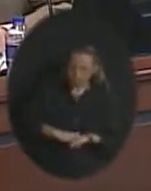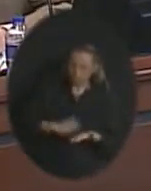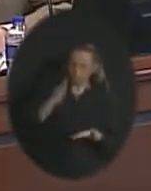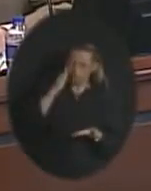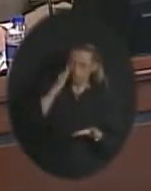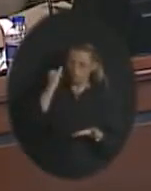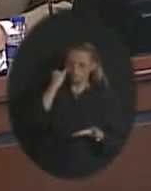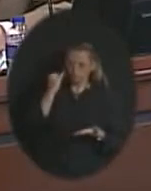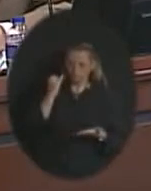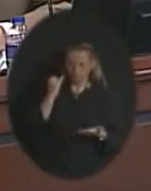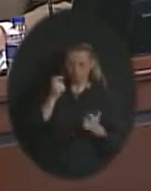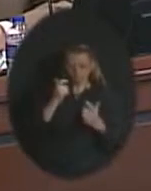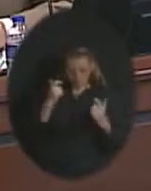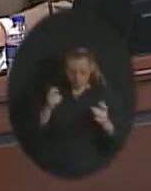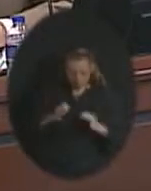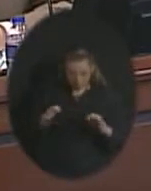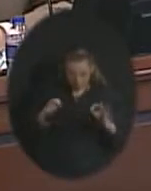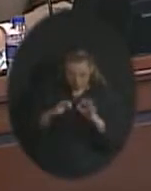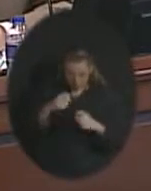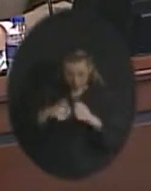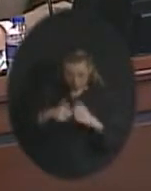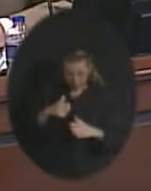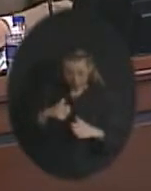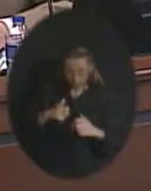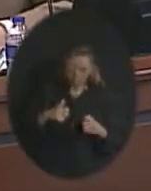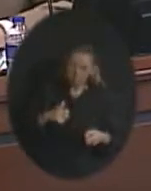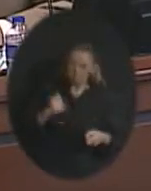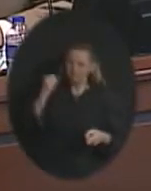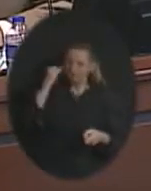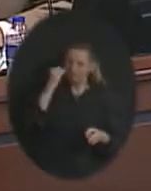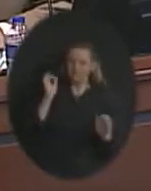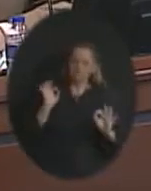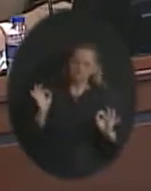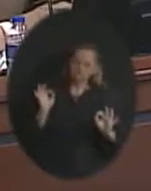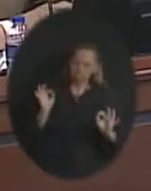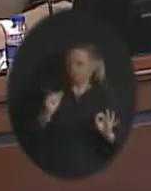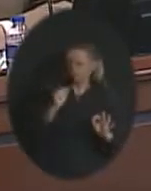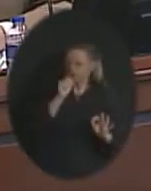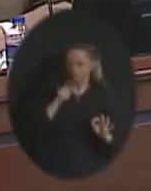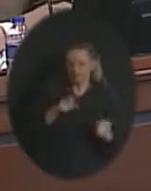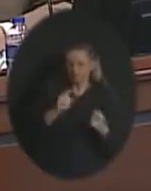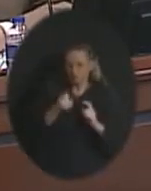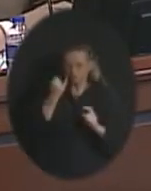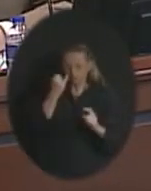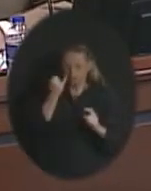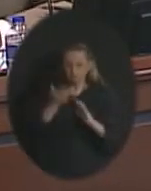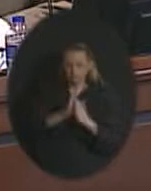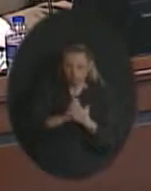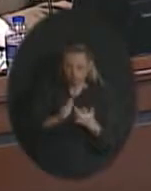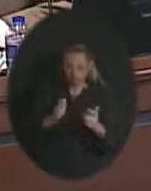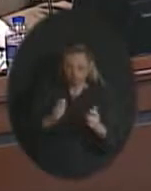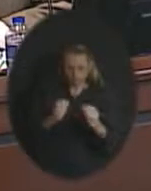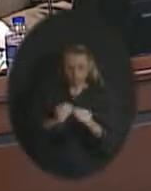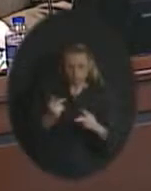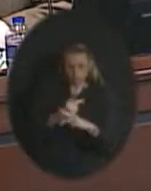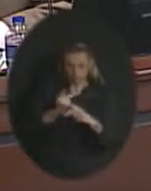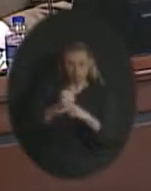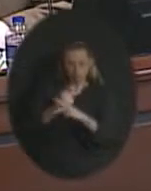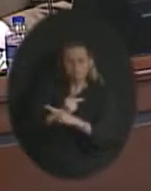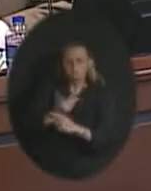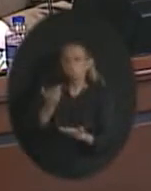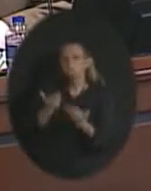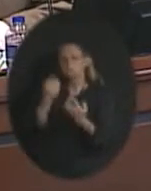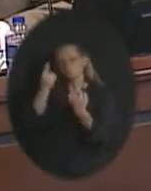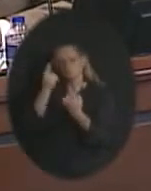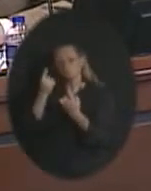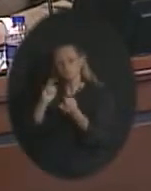Yeah. Because from, you know, unless it becomes significant, I don't see a reason to change myself. Yeah. And again, I want to give credit to our